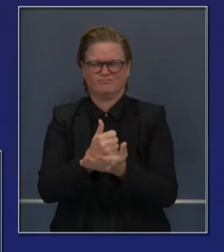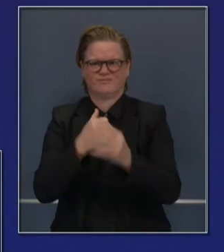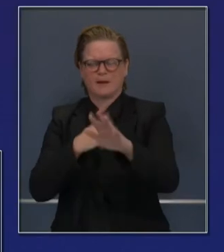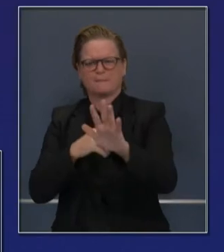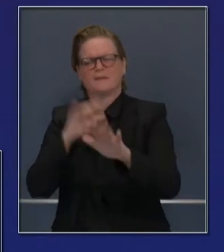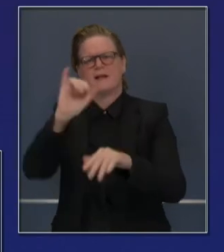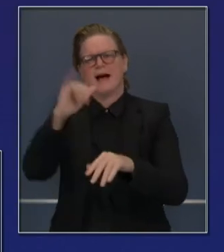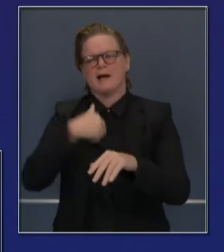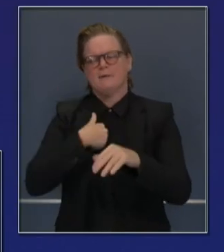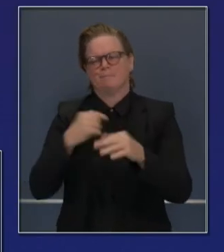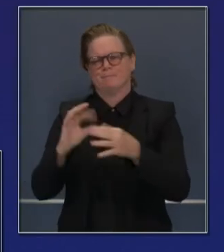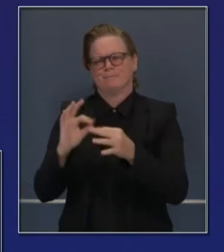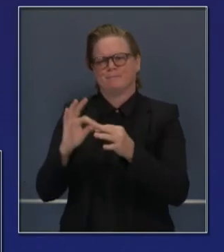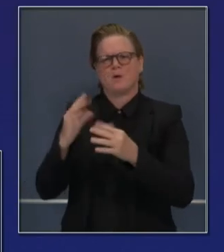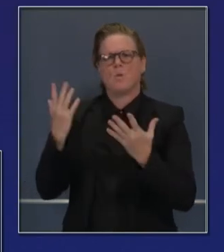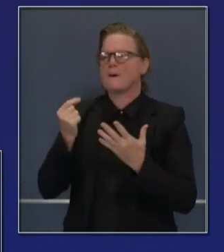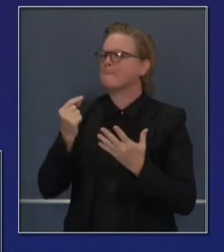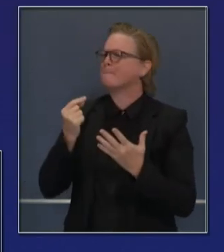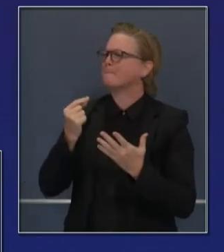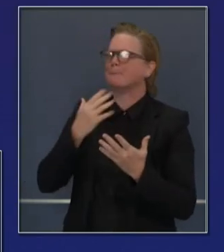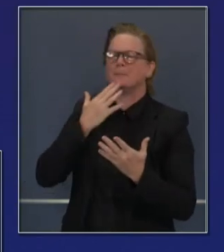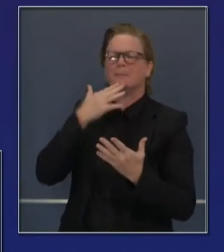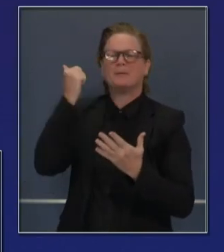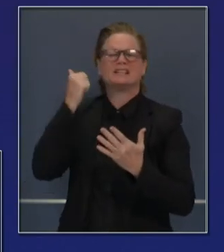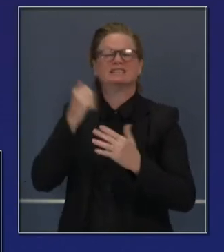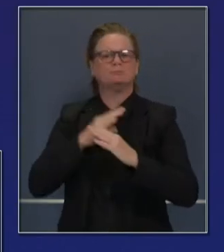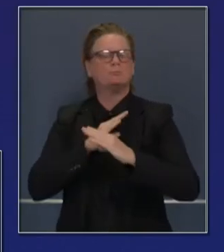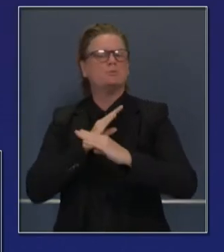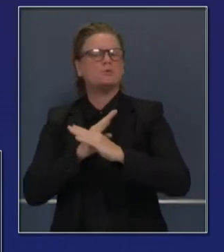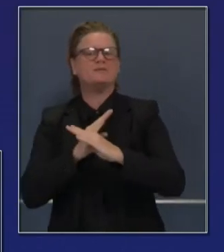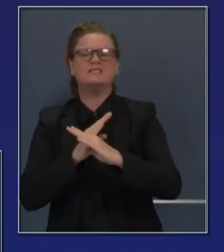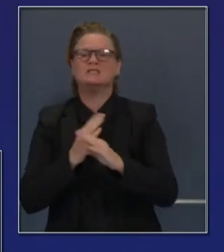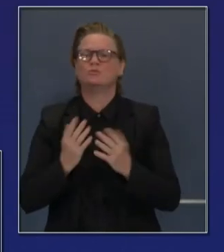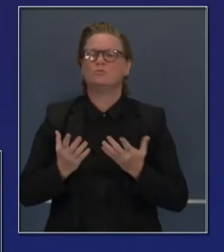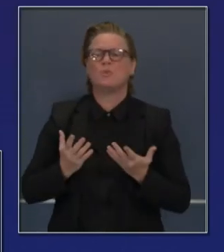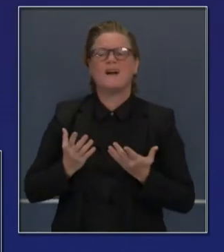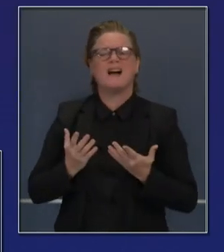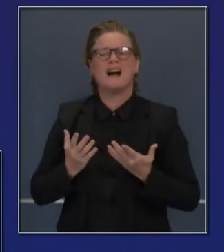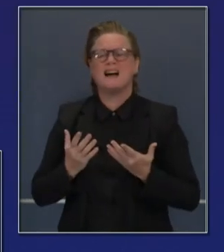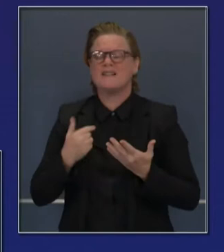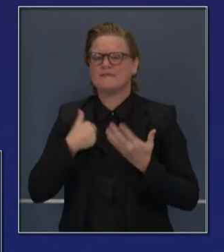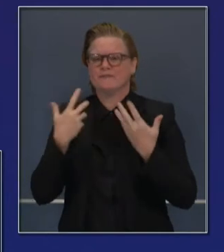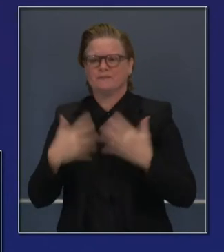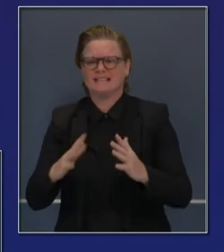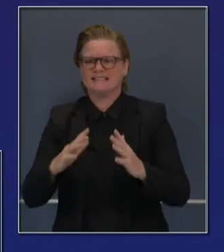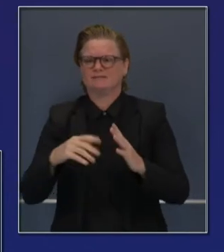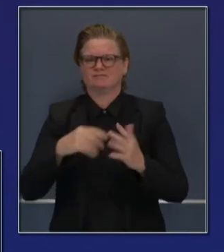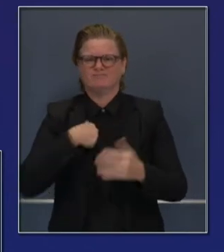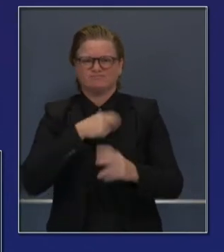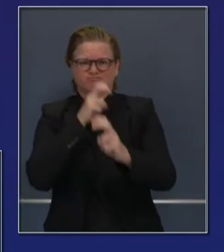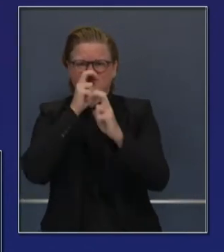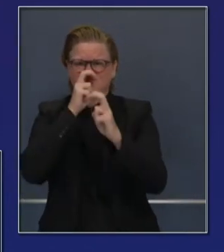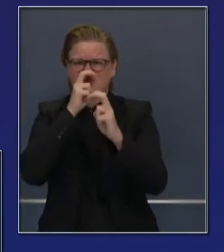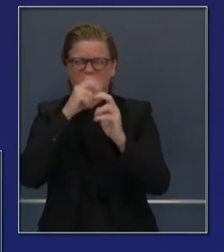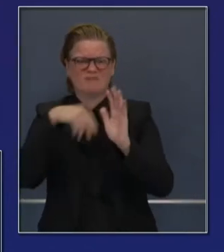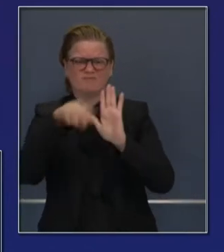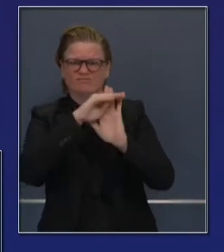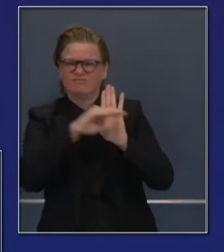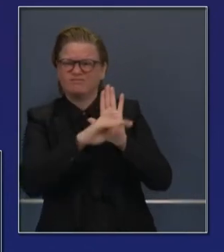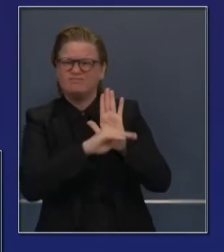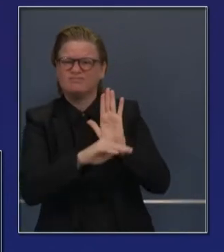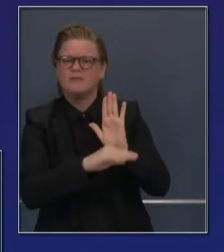non-pharmaceutical interventions, everything from where we are now with restrictions in the purple tier, 51 counties in that